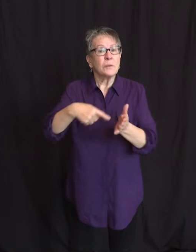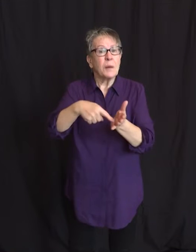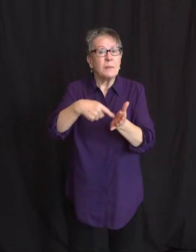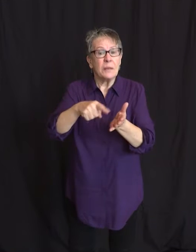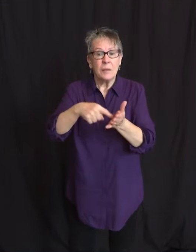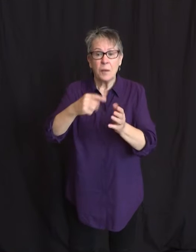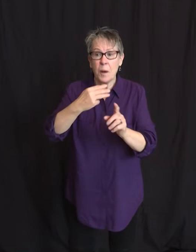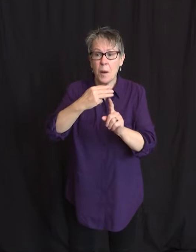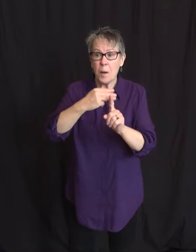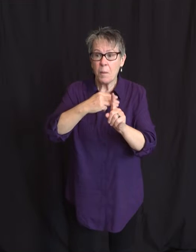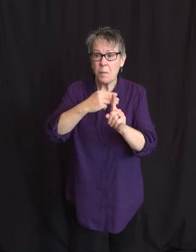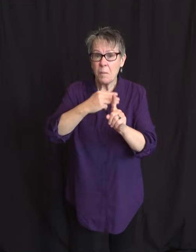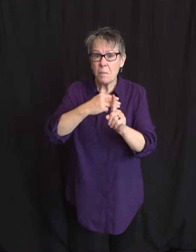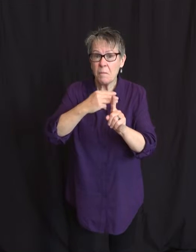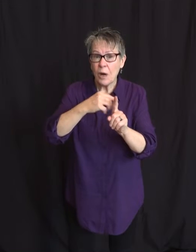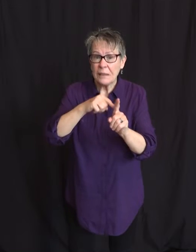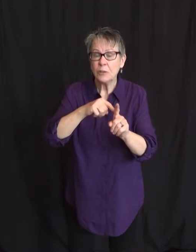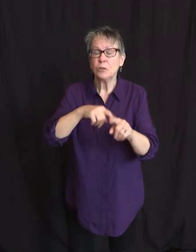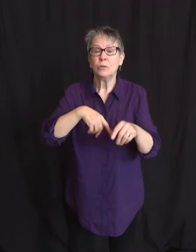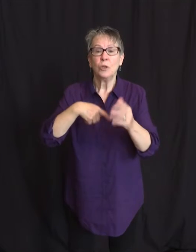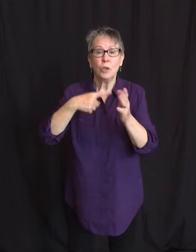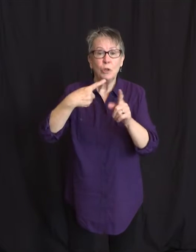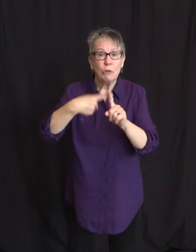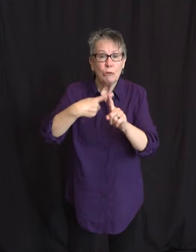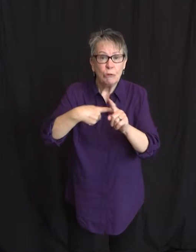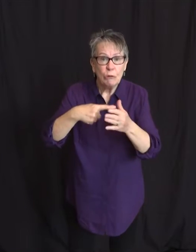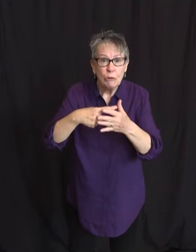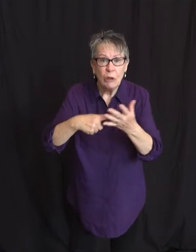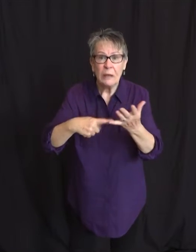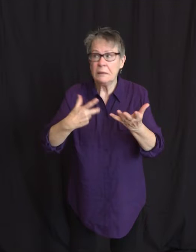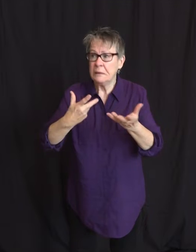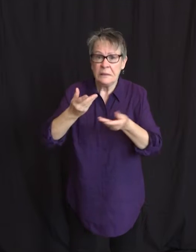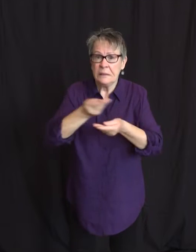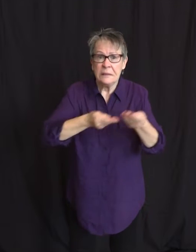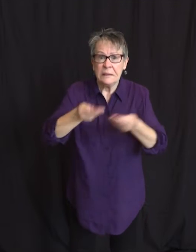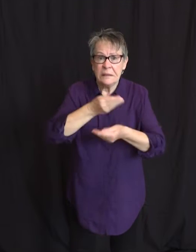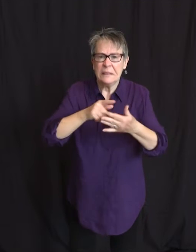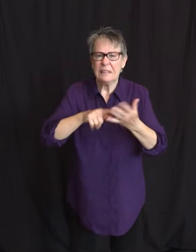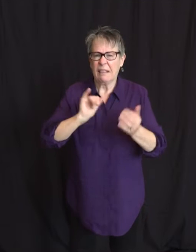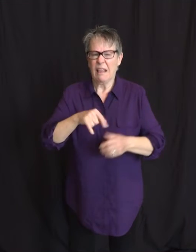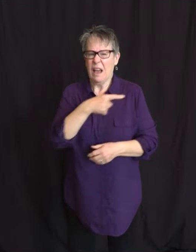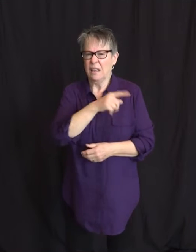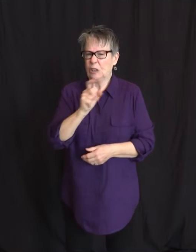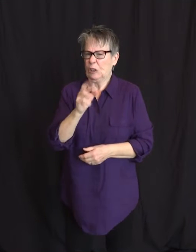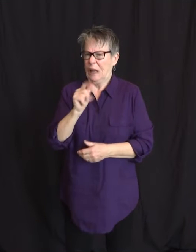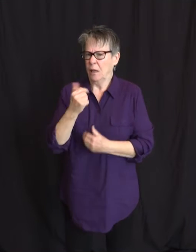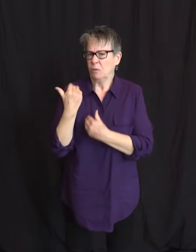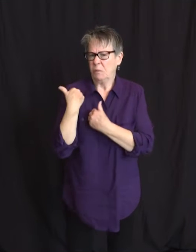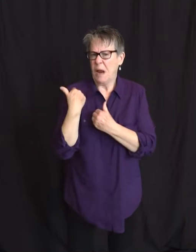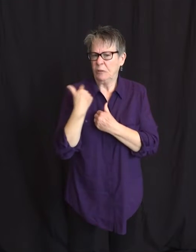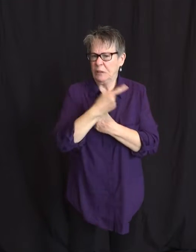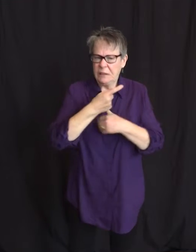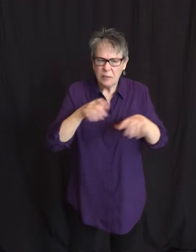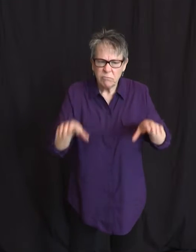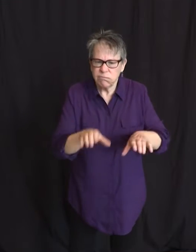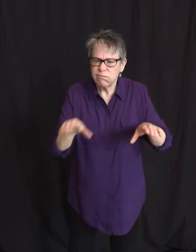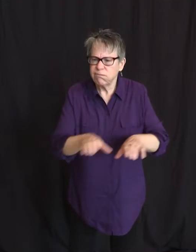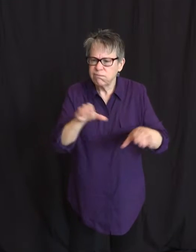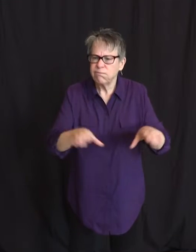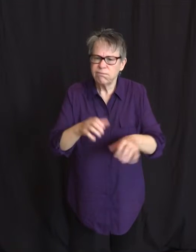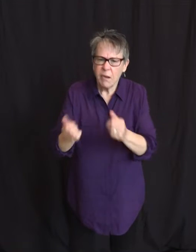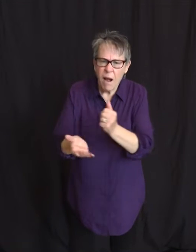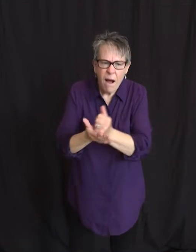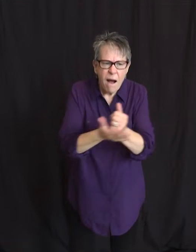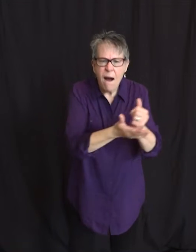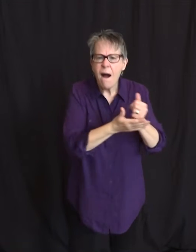You've been working morning, noon, and night, and you've been an extraordinary partner in peacetime and now in war. So